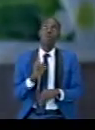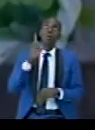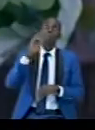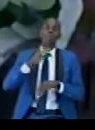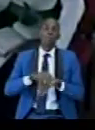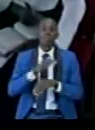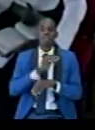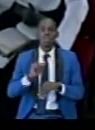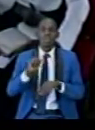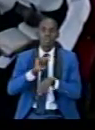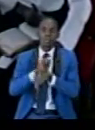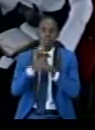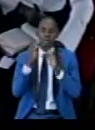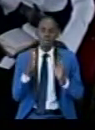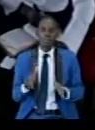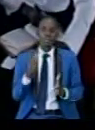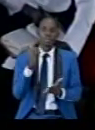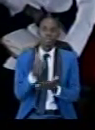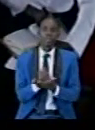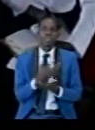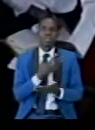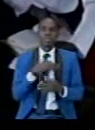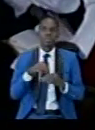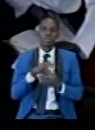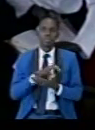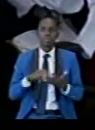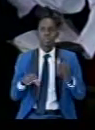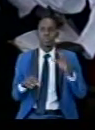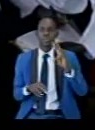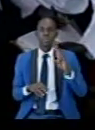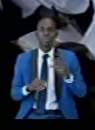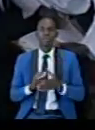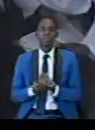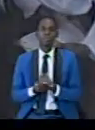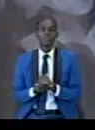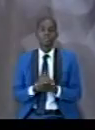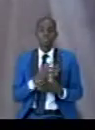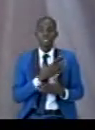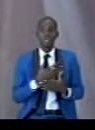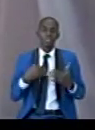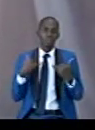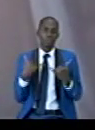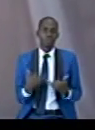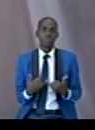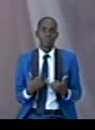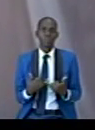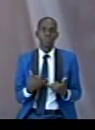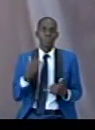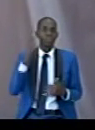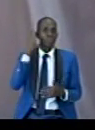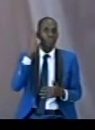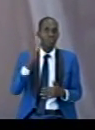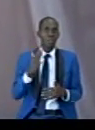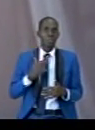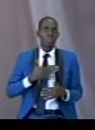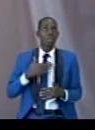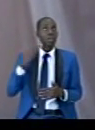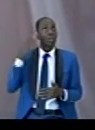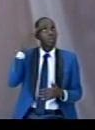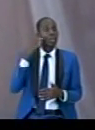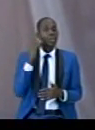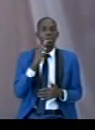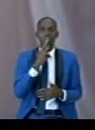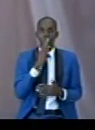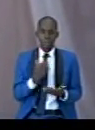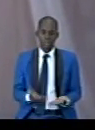rock. Yeah. And then in verse 6, it tells us, and now shall my head be